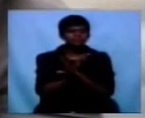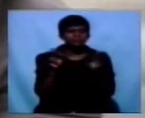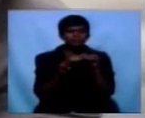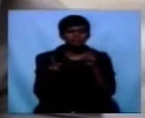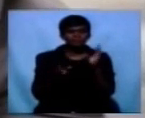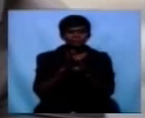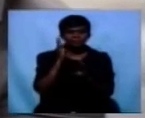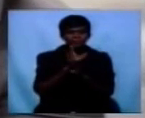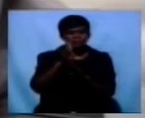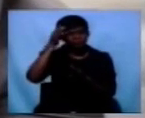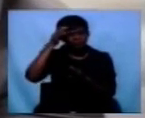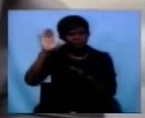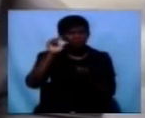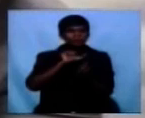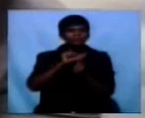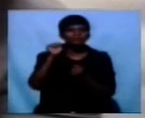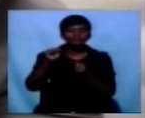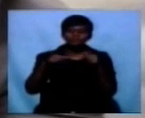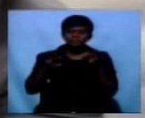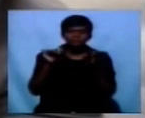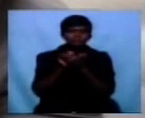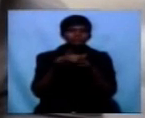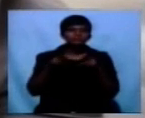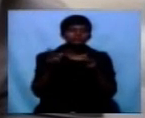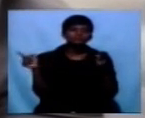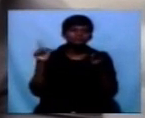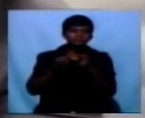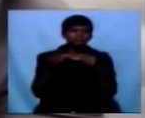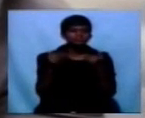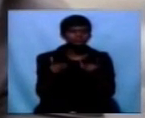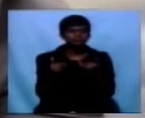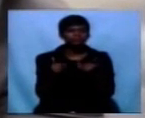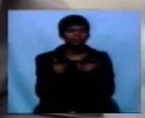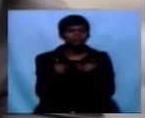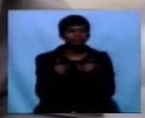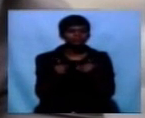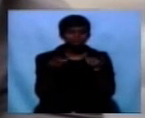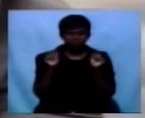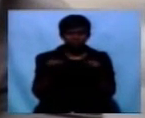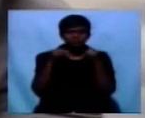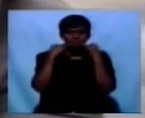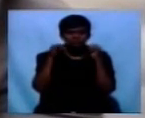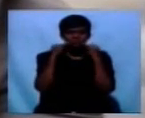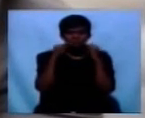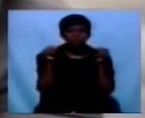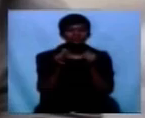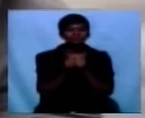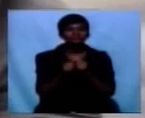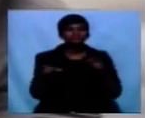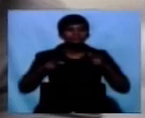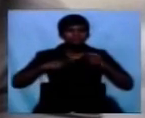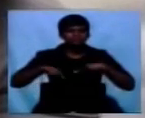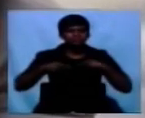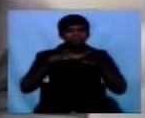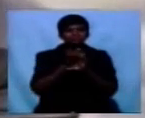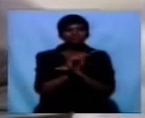referring, Chingora-Sorwezi Road. On that road to date, I can tell you that among the 2 local Zambian